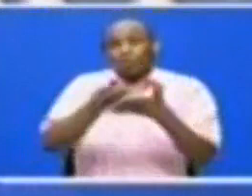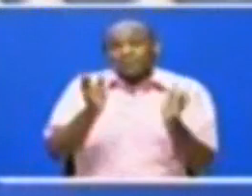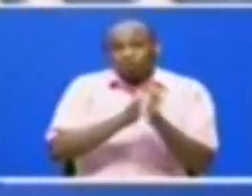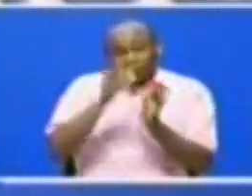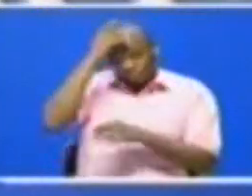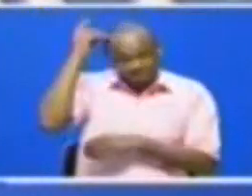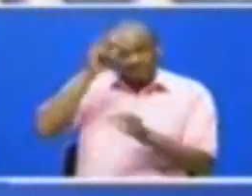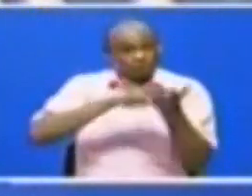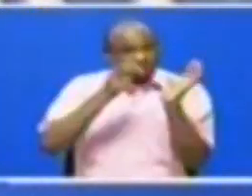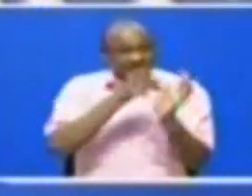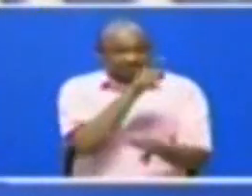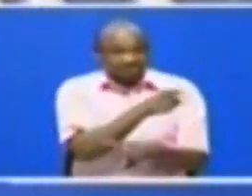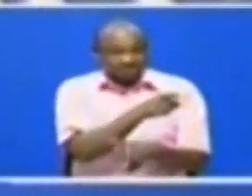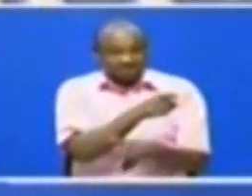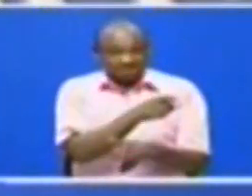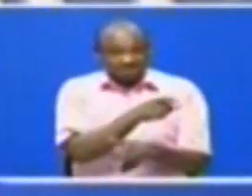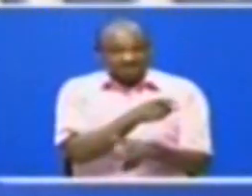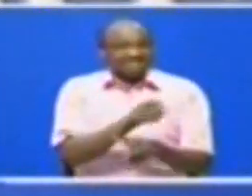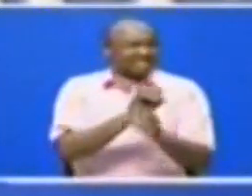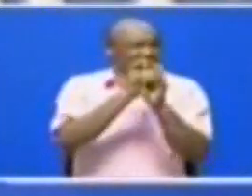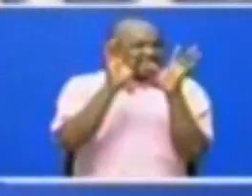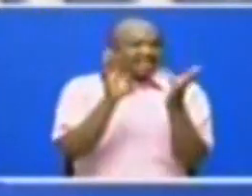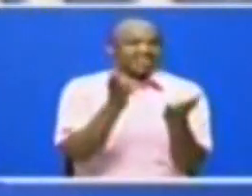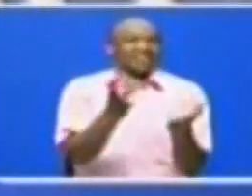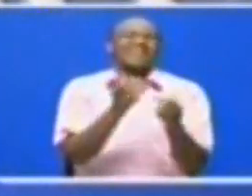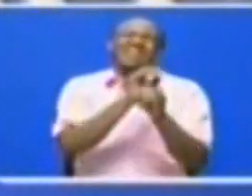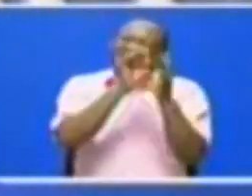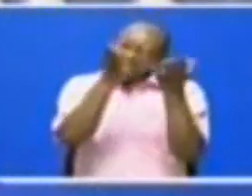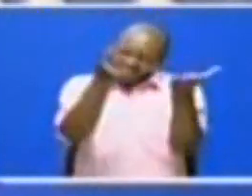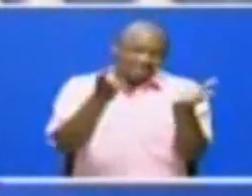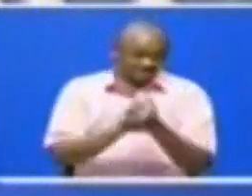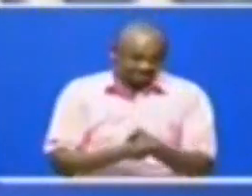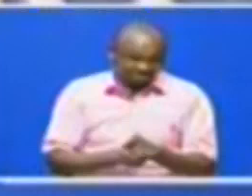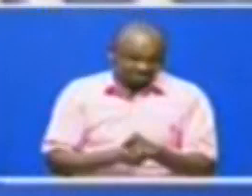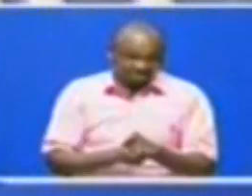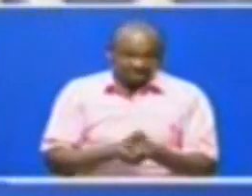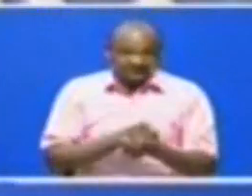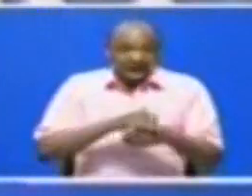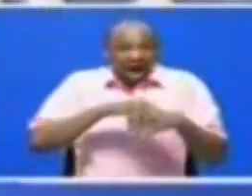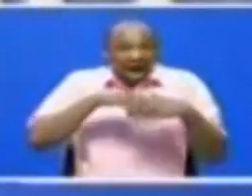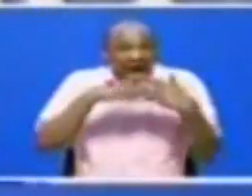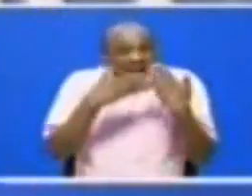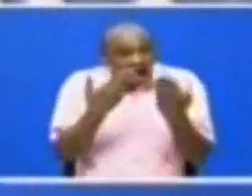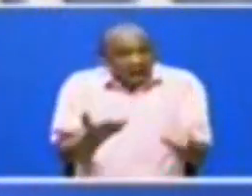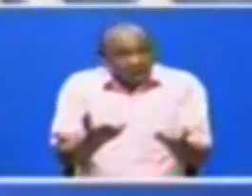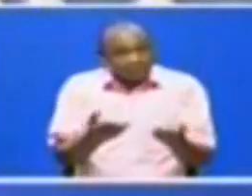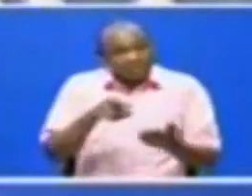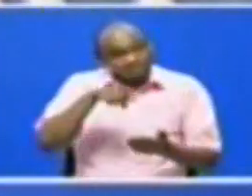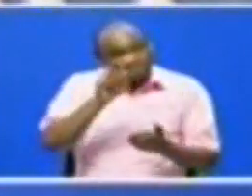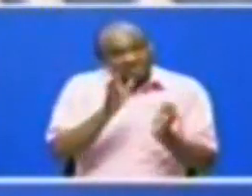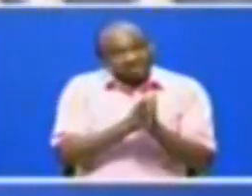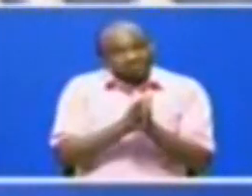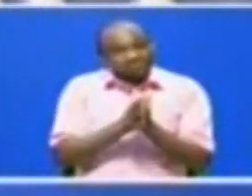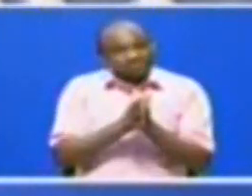Ghuraya contract, nothing can be clearer as that in respect of how sterilized the environment